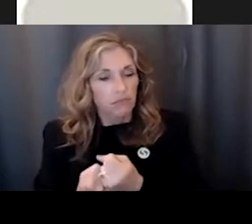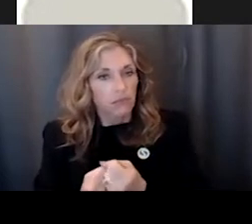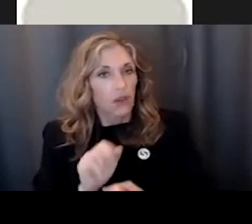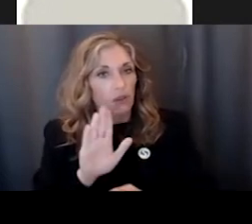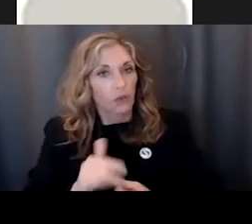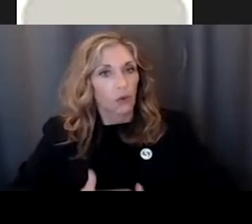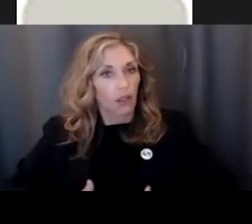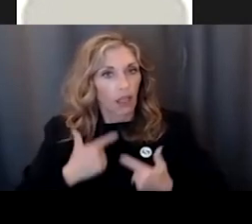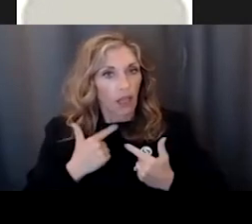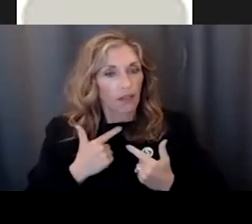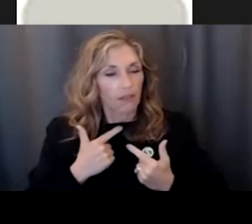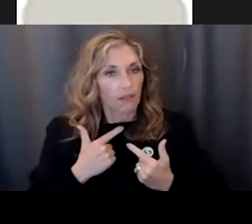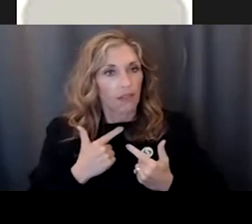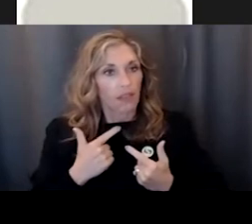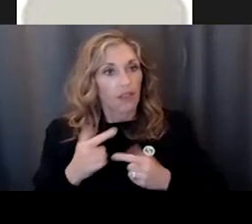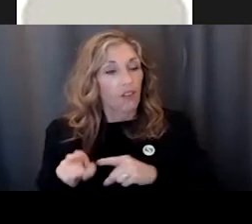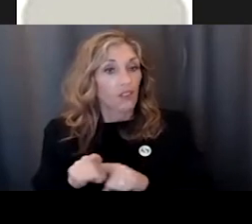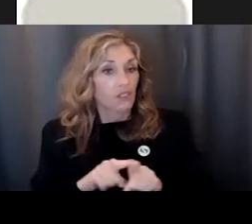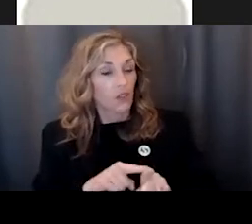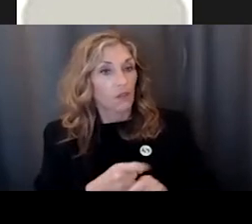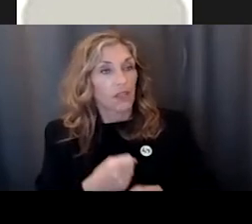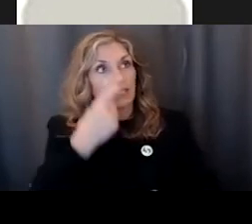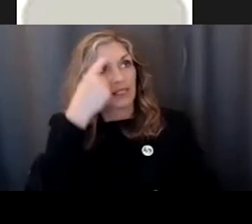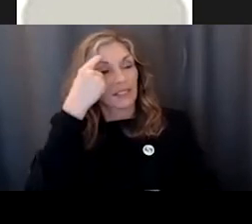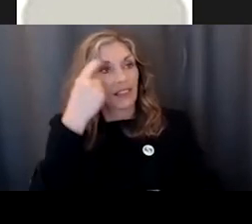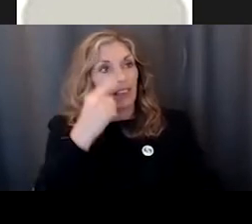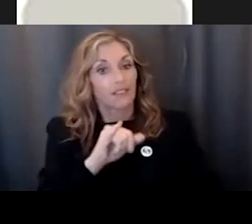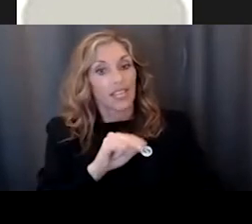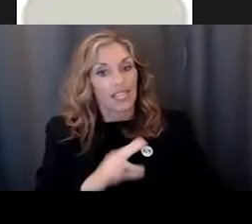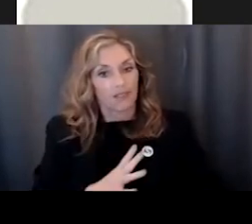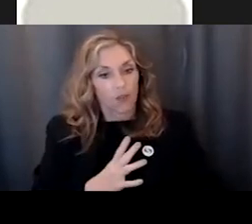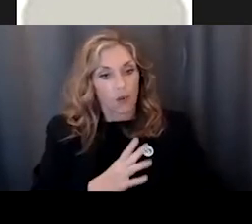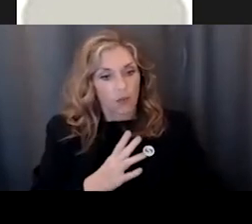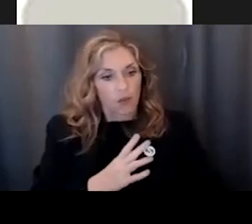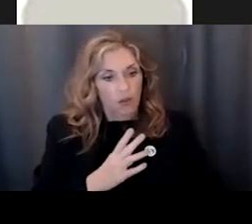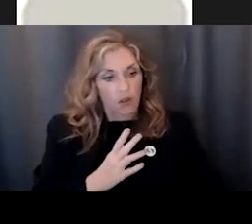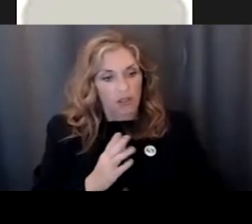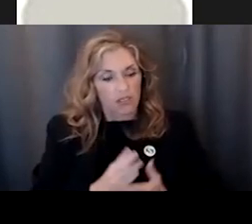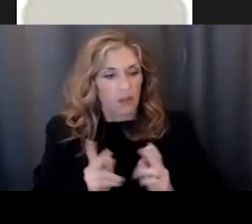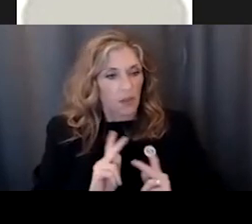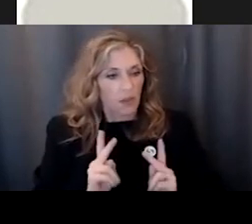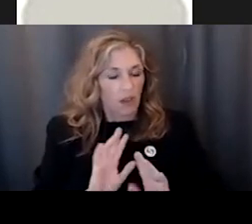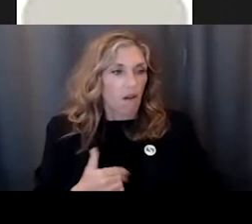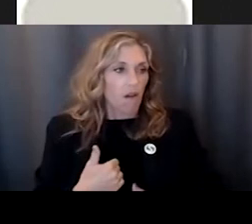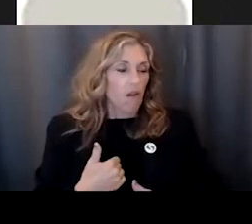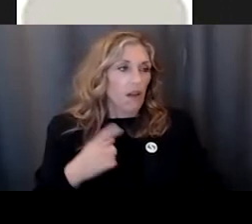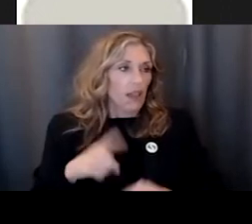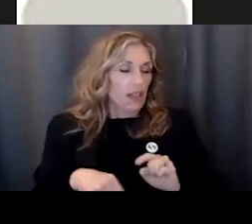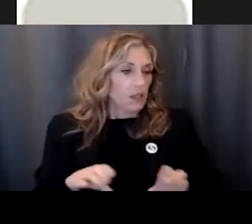practices, because I think that's often what people kind of think, oh, well, I can't do that. How am I possibly going to